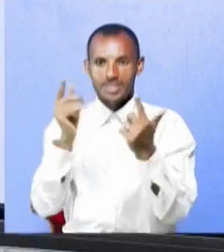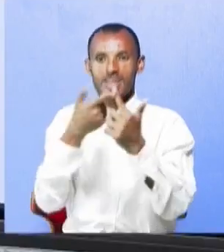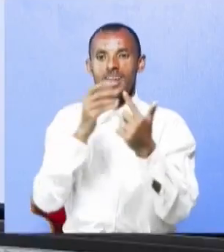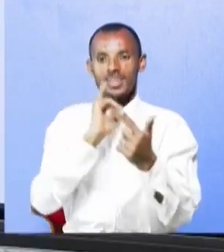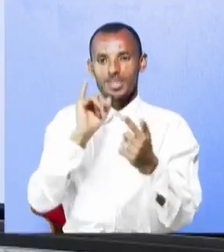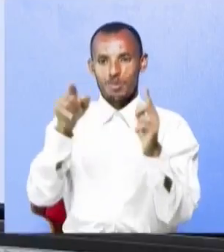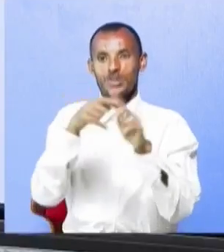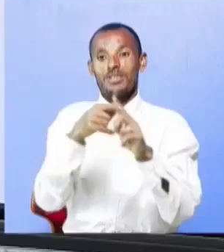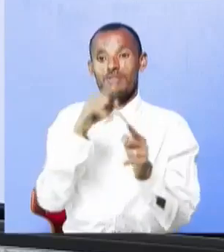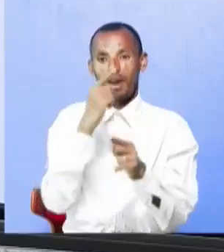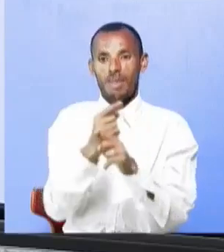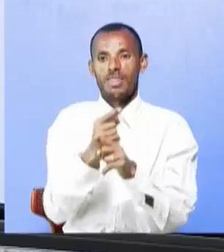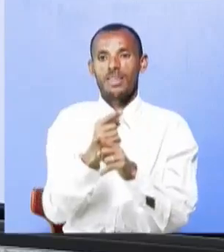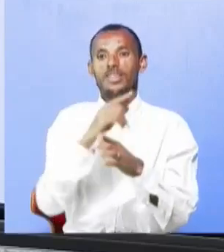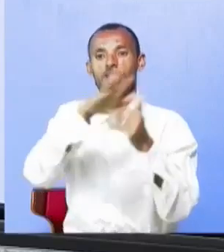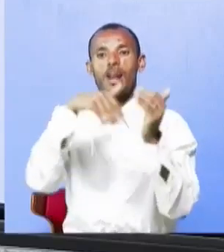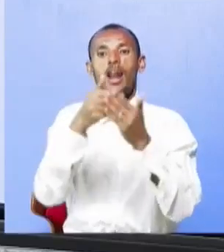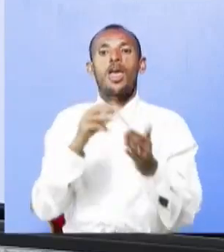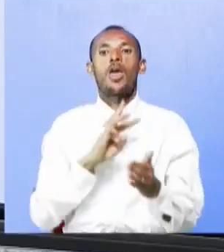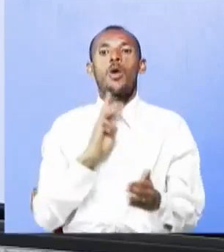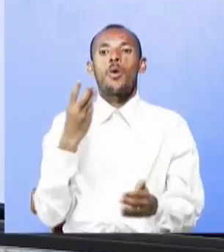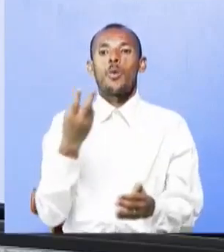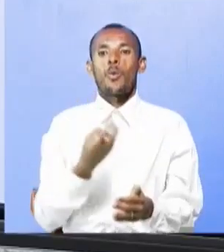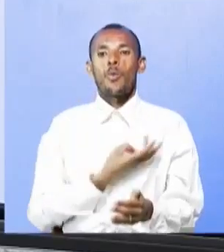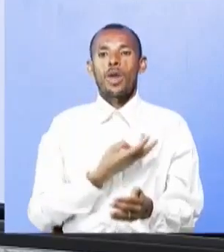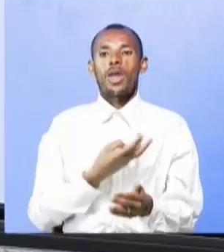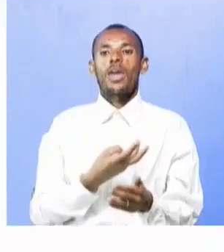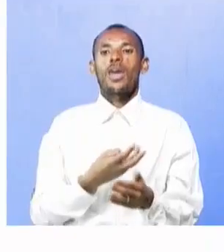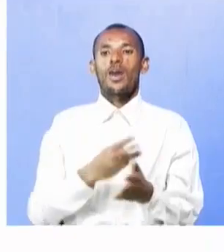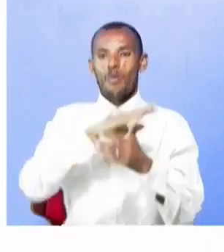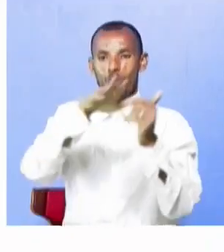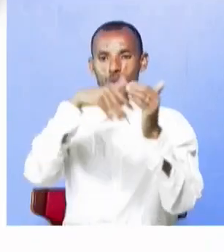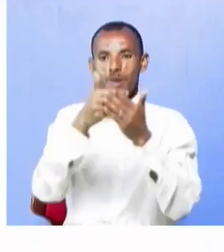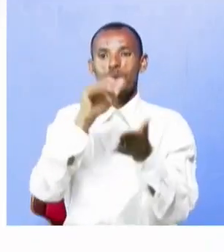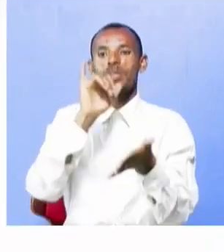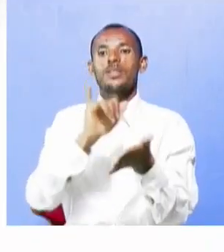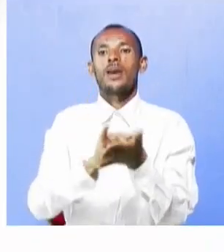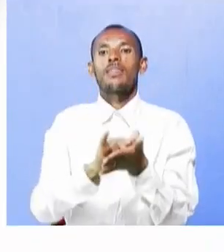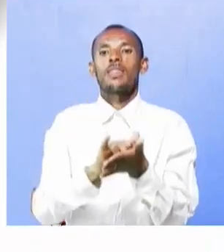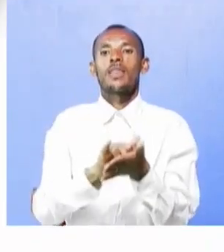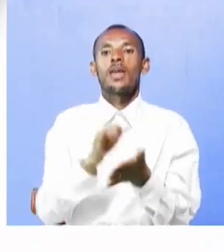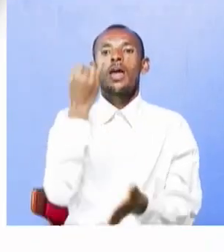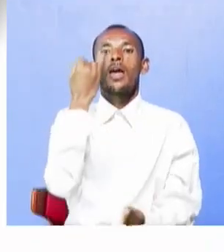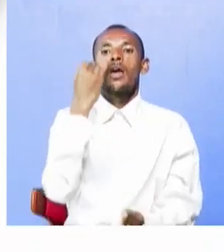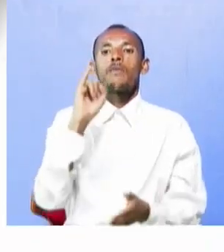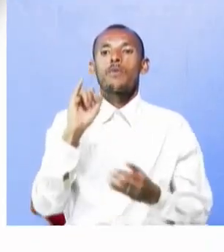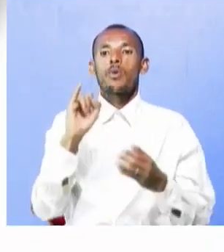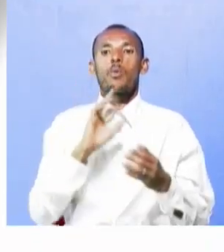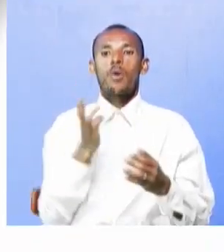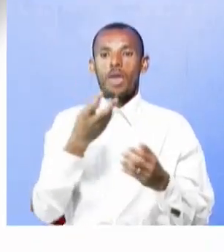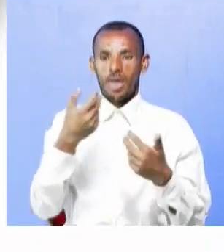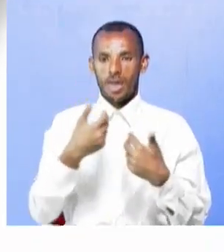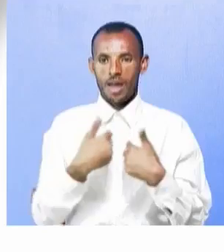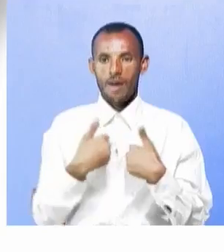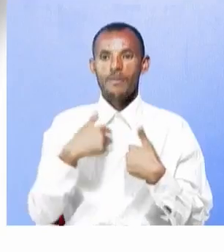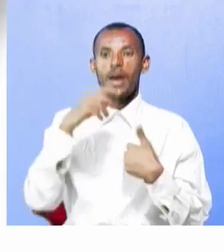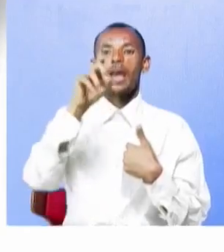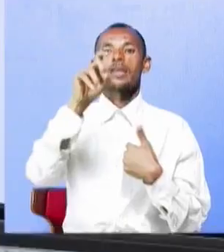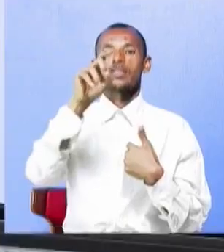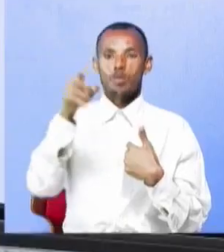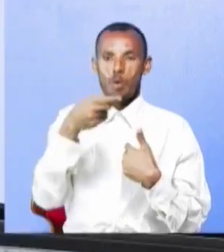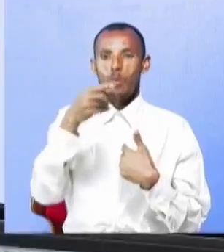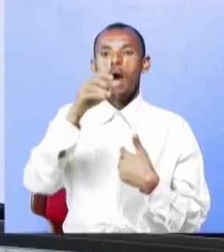right? So generally, we concluded that if we have a certain point x,